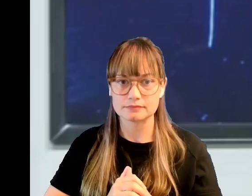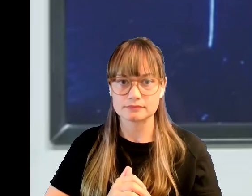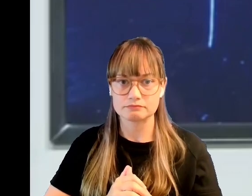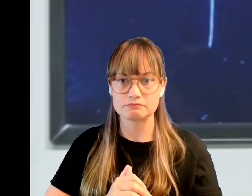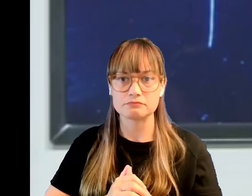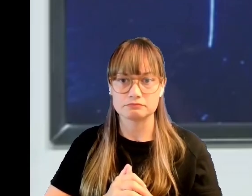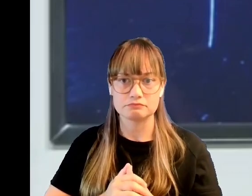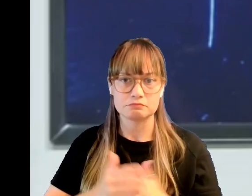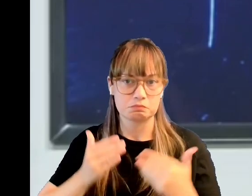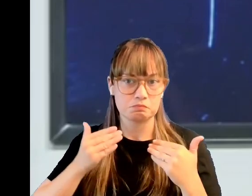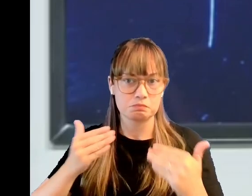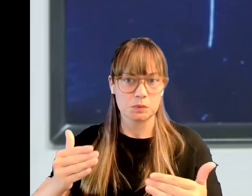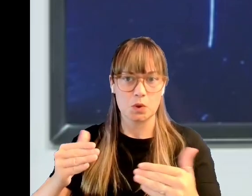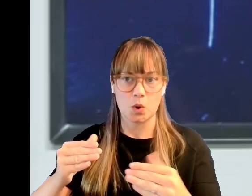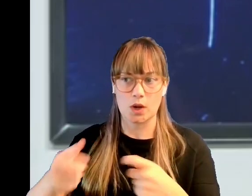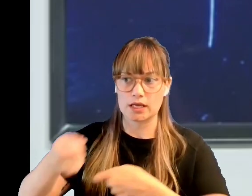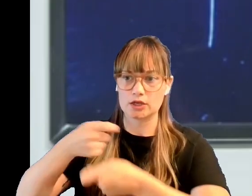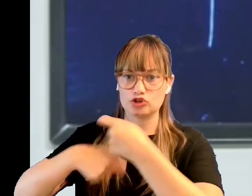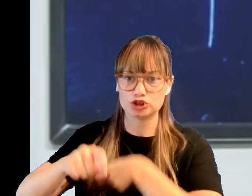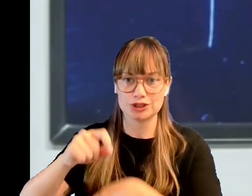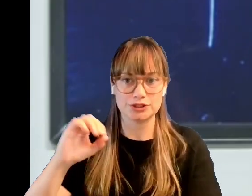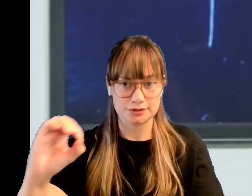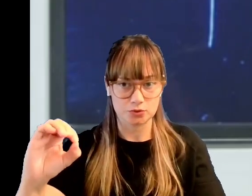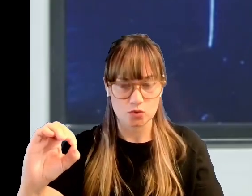that function, and what do you get?